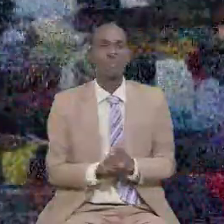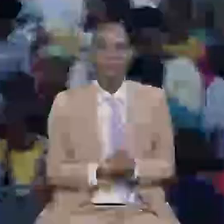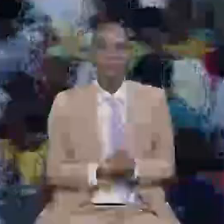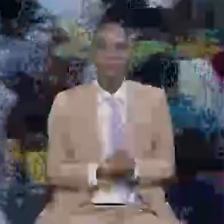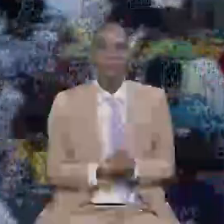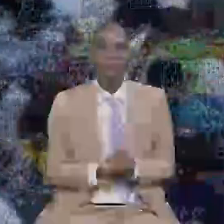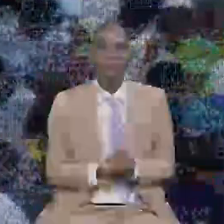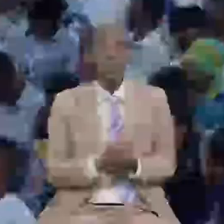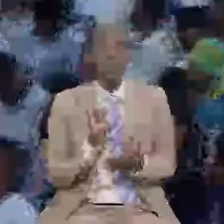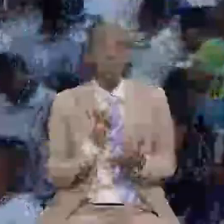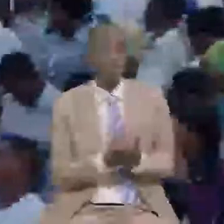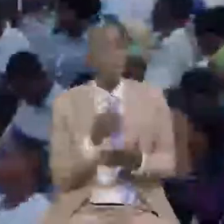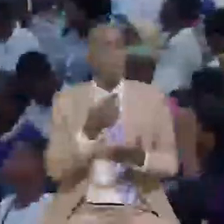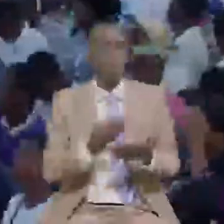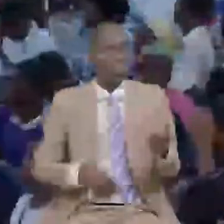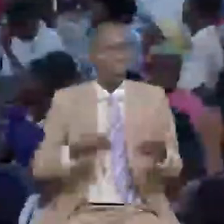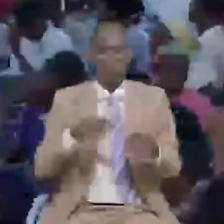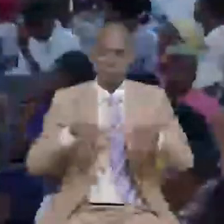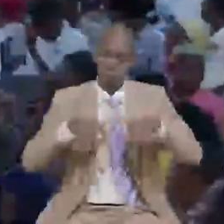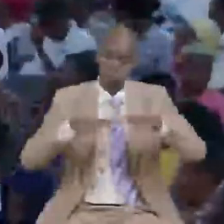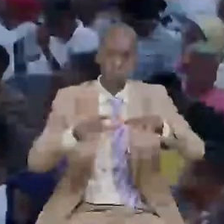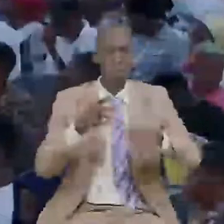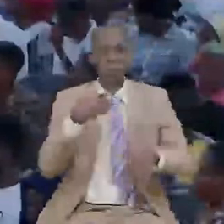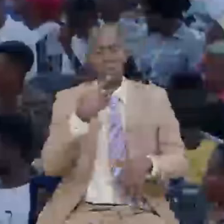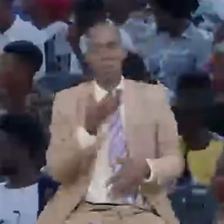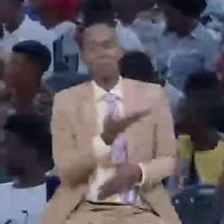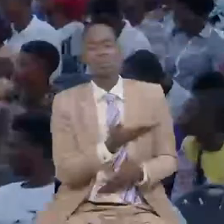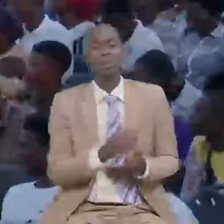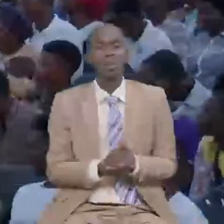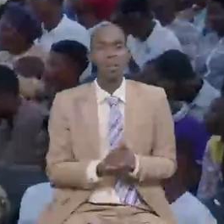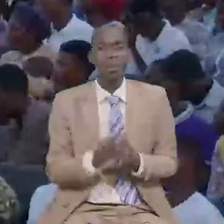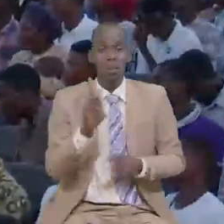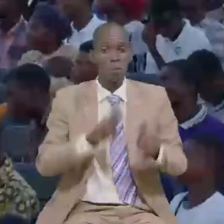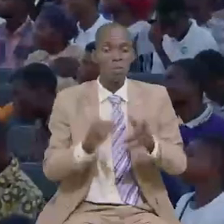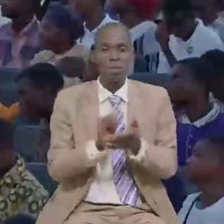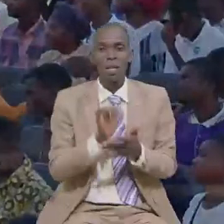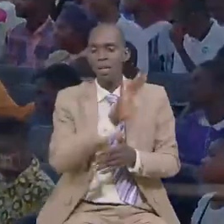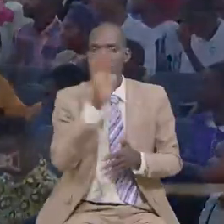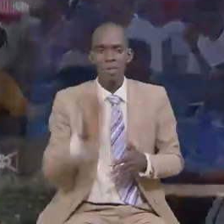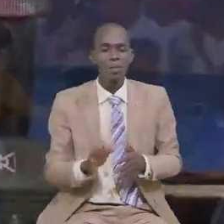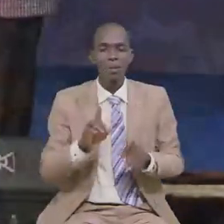That's what the multitude said. And some people have never gone beyond their village.